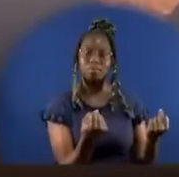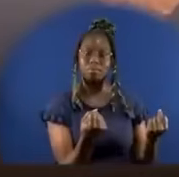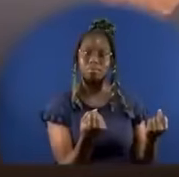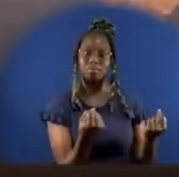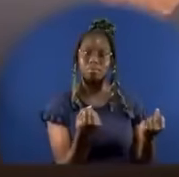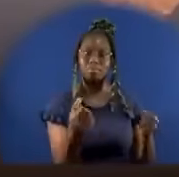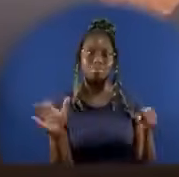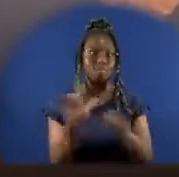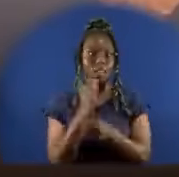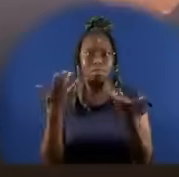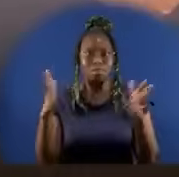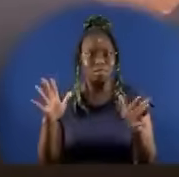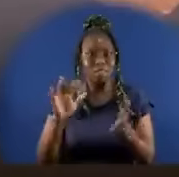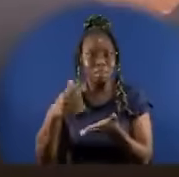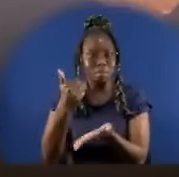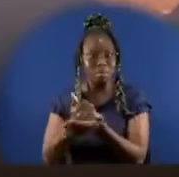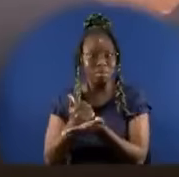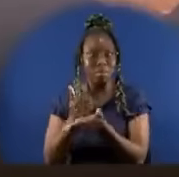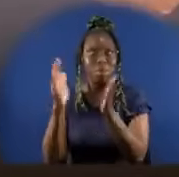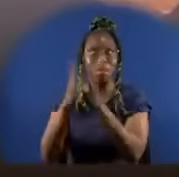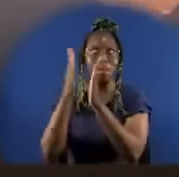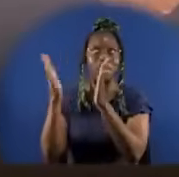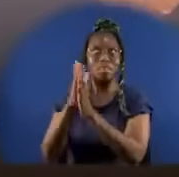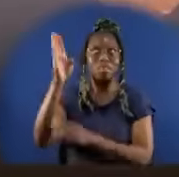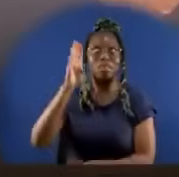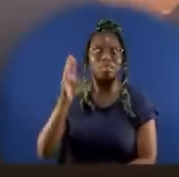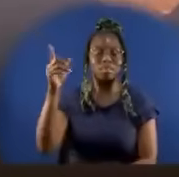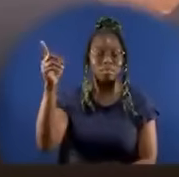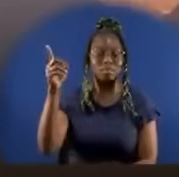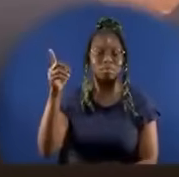That's enough. Amen. Praise God for his holy word.